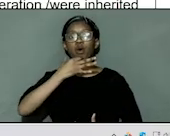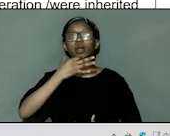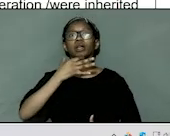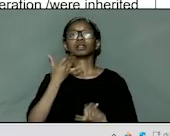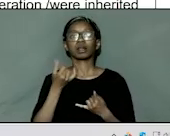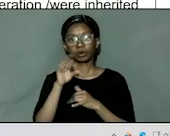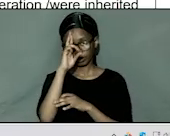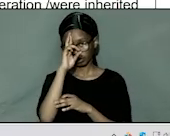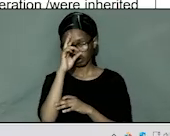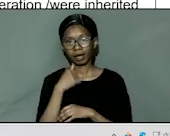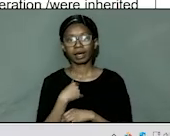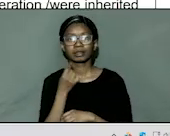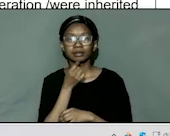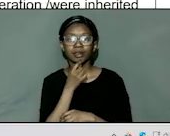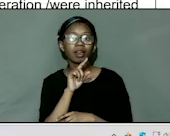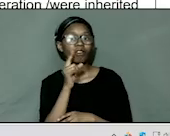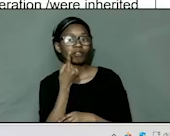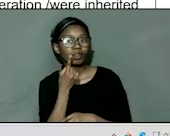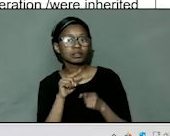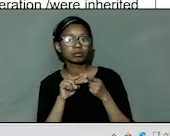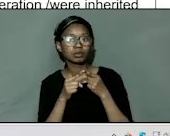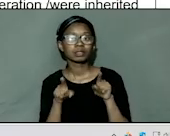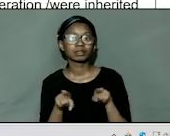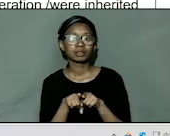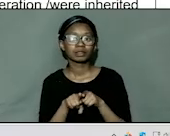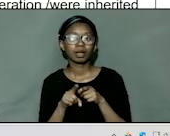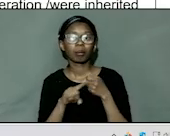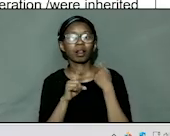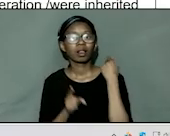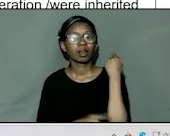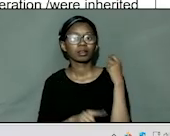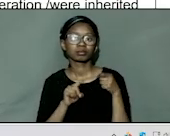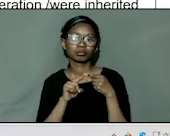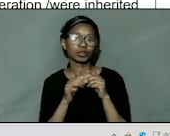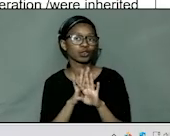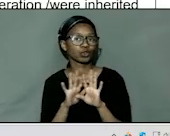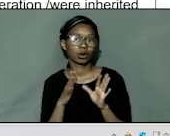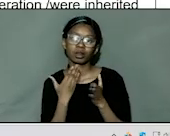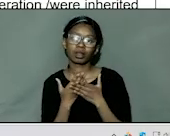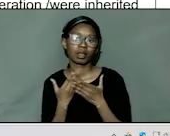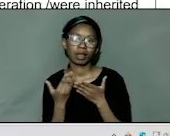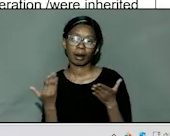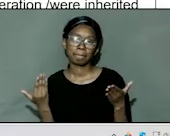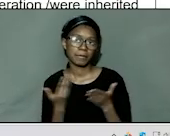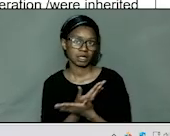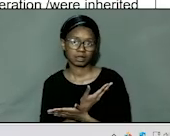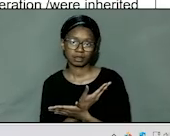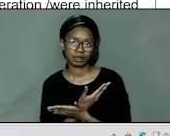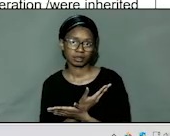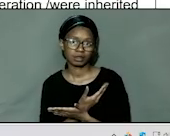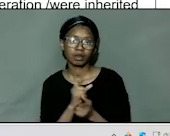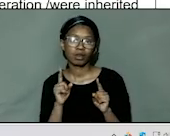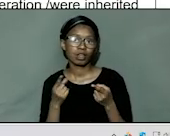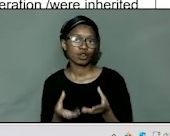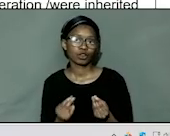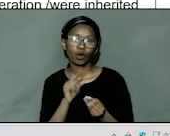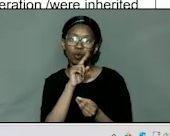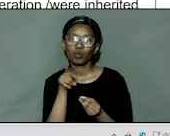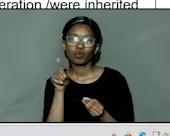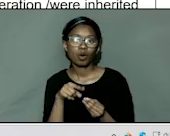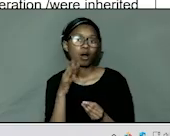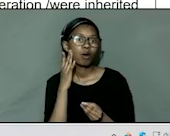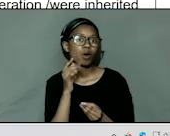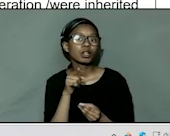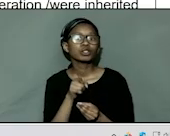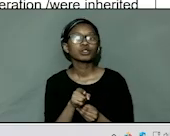bullet and the last bullet. Ne? You can never get those statements wrong when you answer your